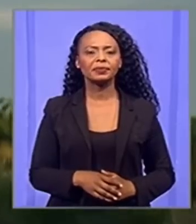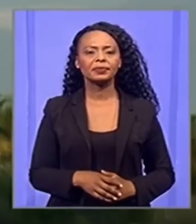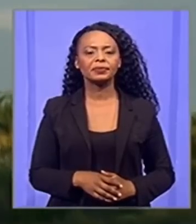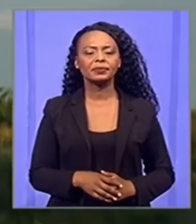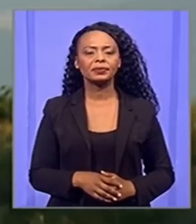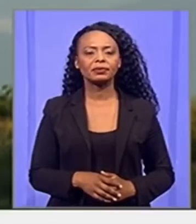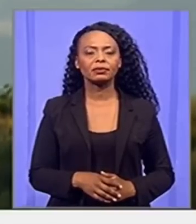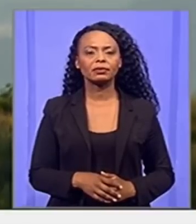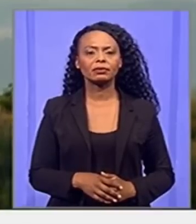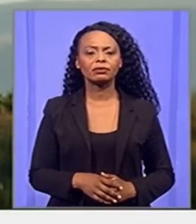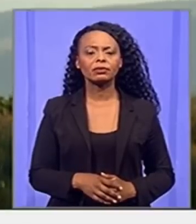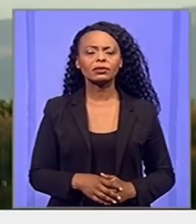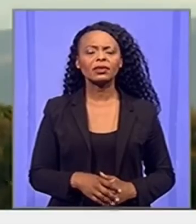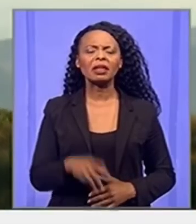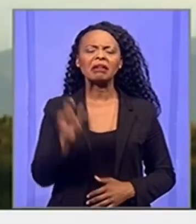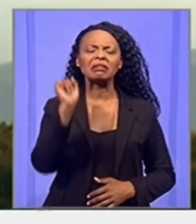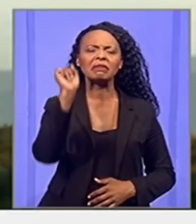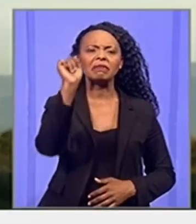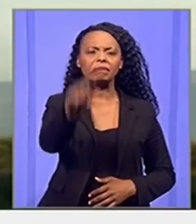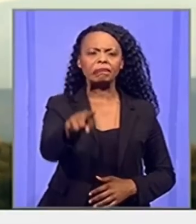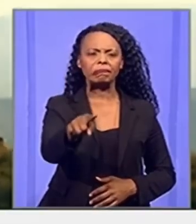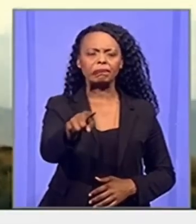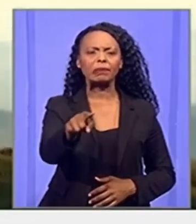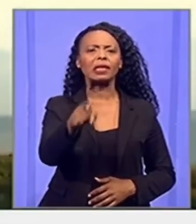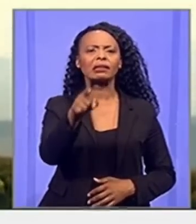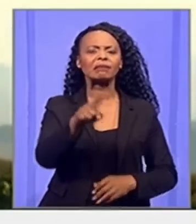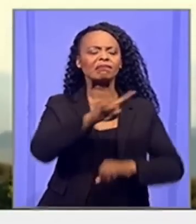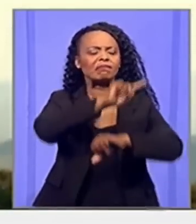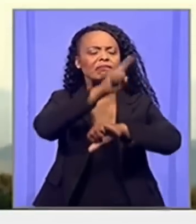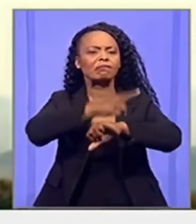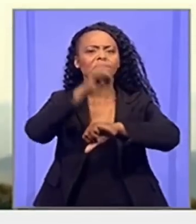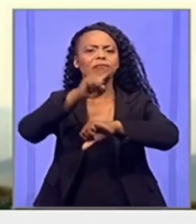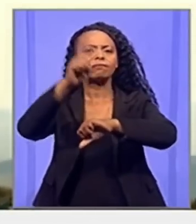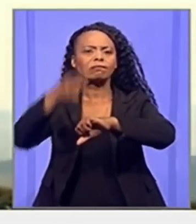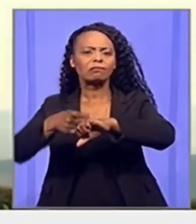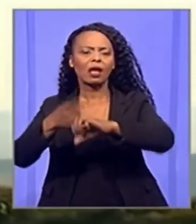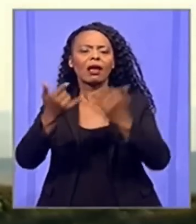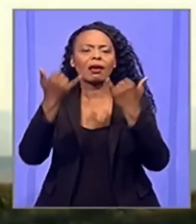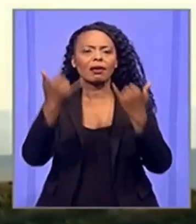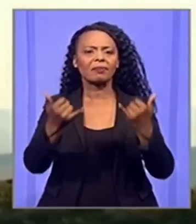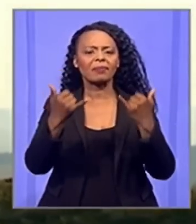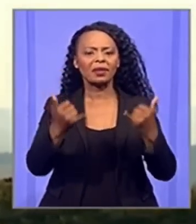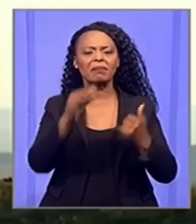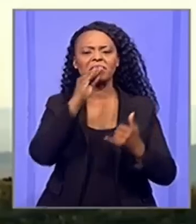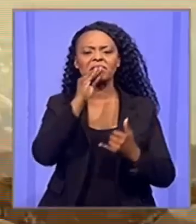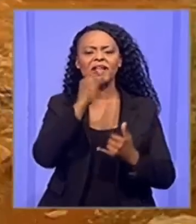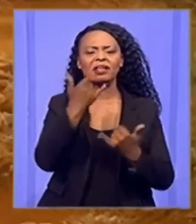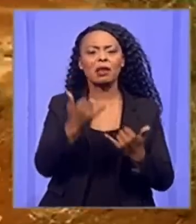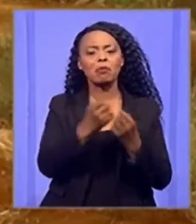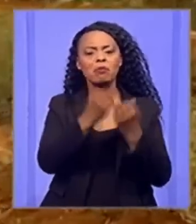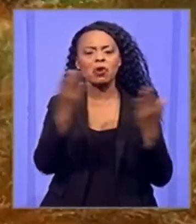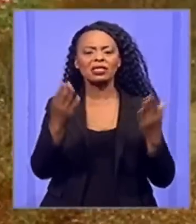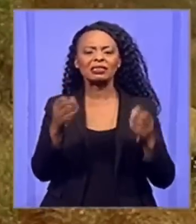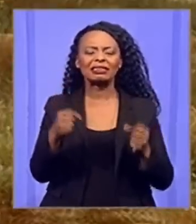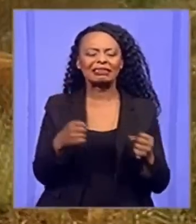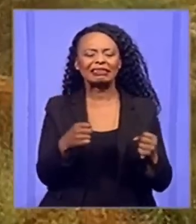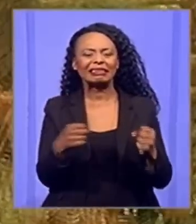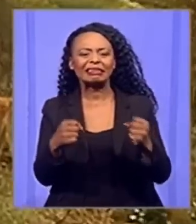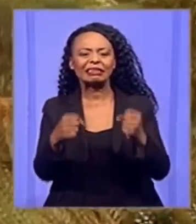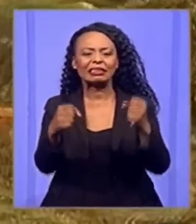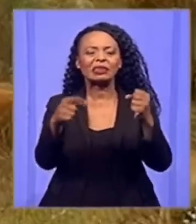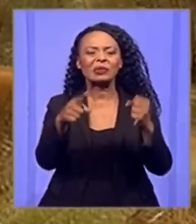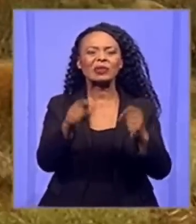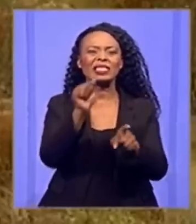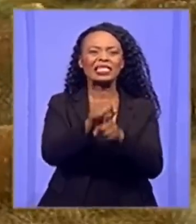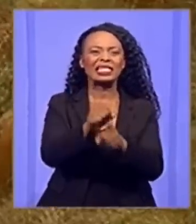Leeto le lelele gareng ga Ditaba tsa Leole le raya gore bakgweetsi ba lepalepana le matlapa magolo le mesele e itiretsweng.